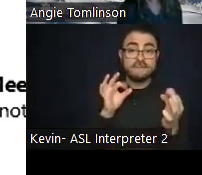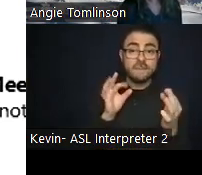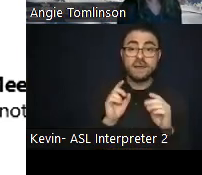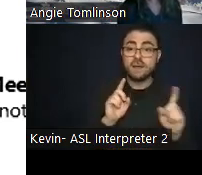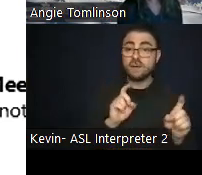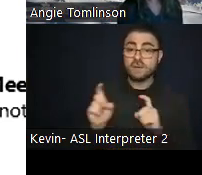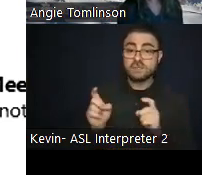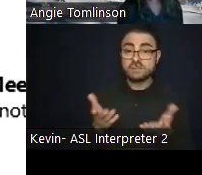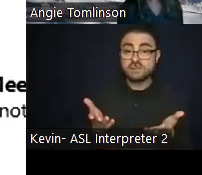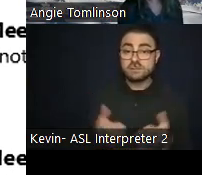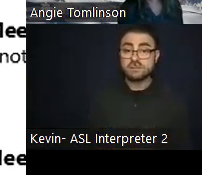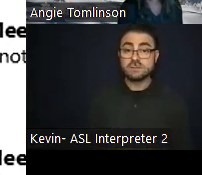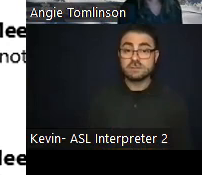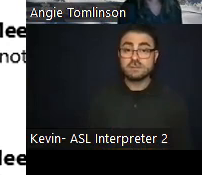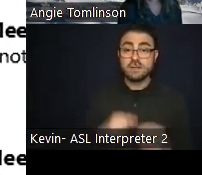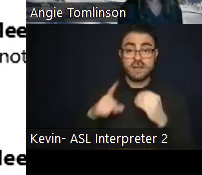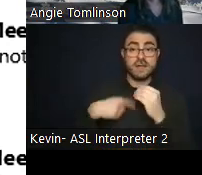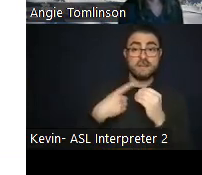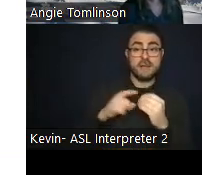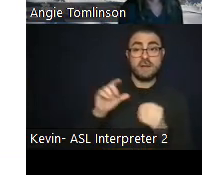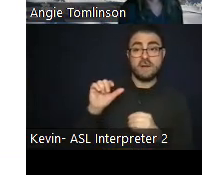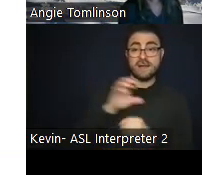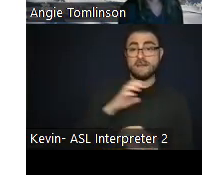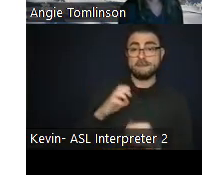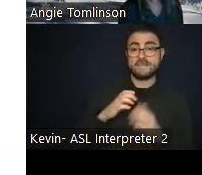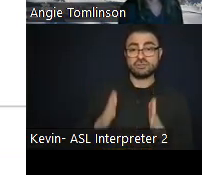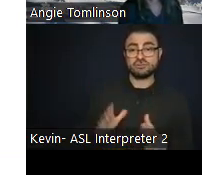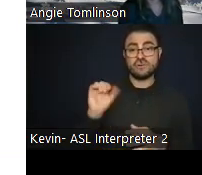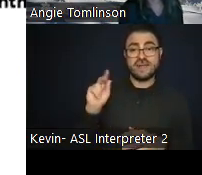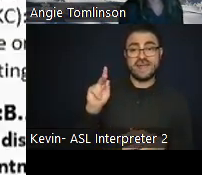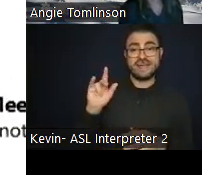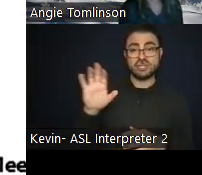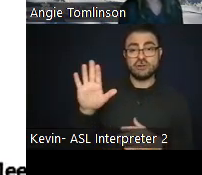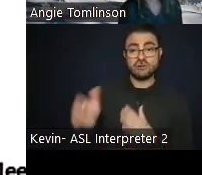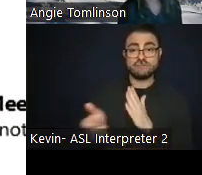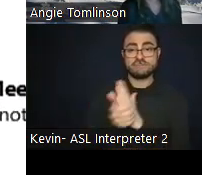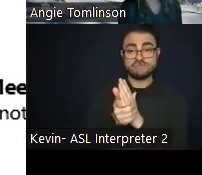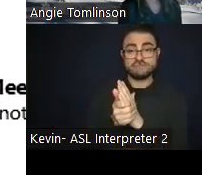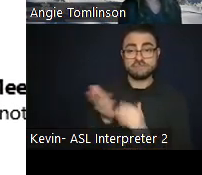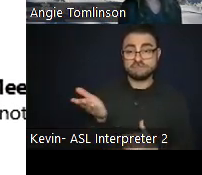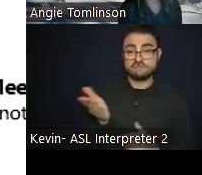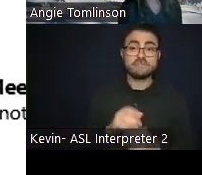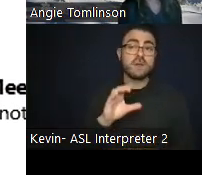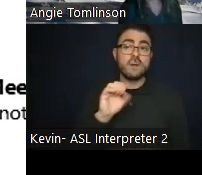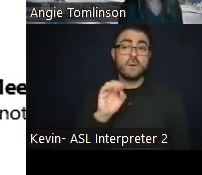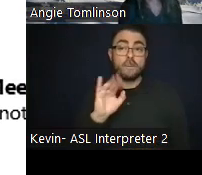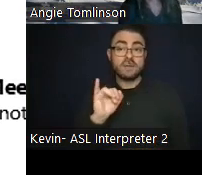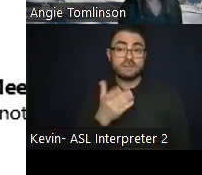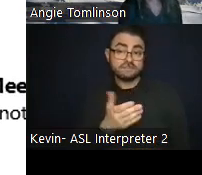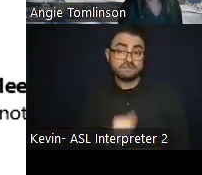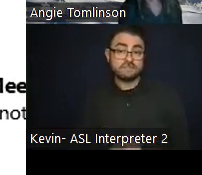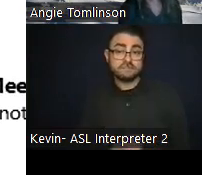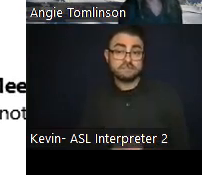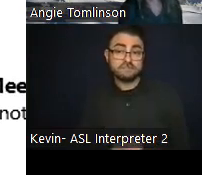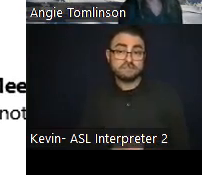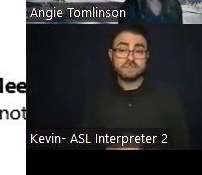questions regarding Commissioner Angie's amendment? Co-chair Obi? Yeah, I think that's 45 days